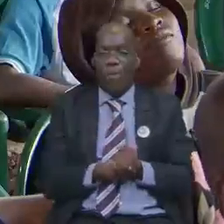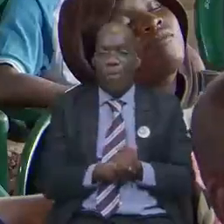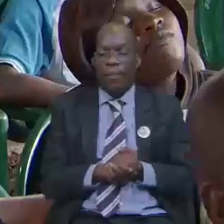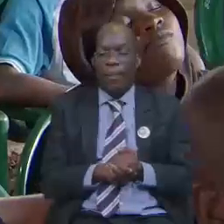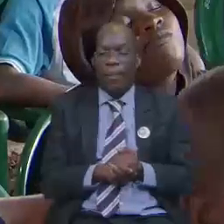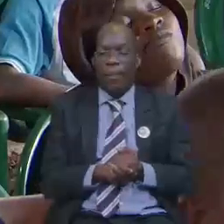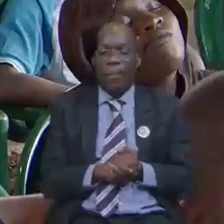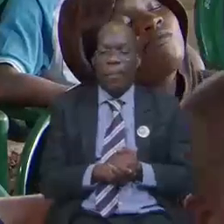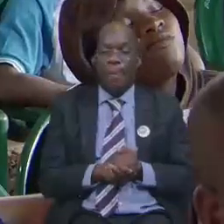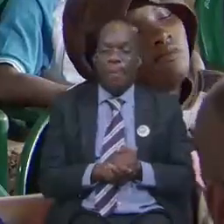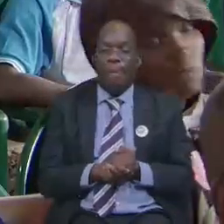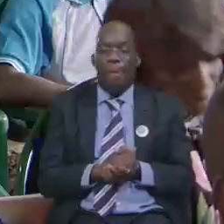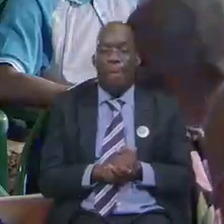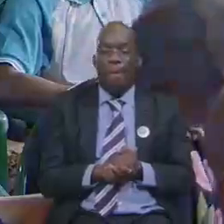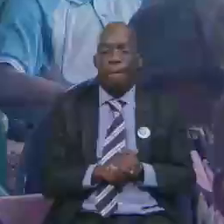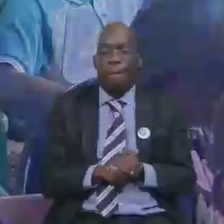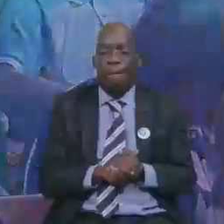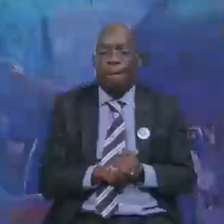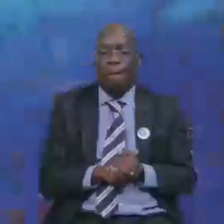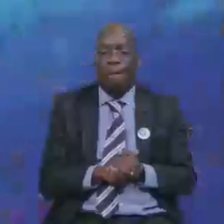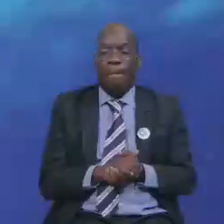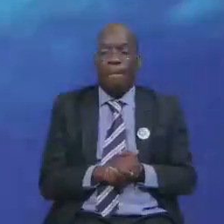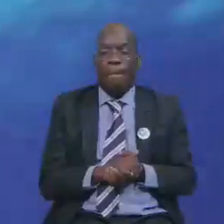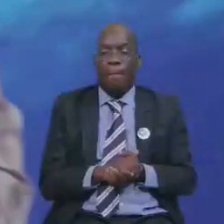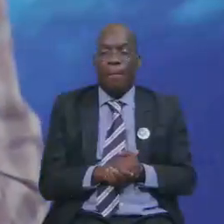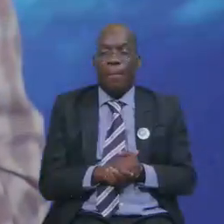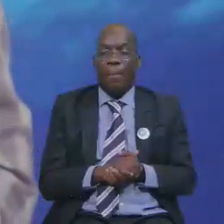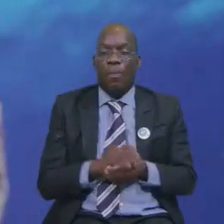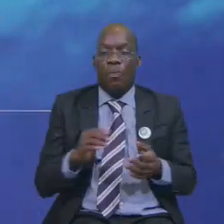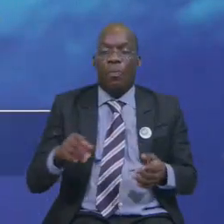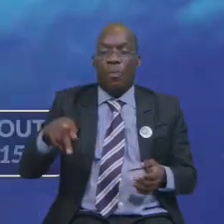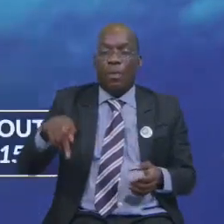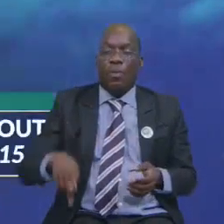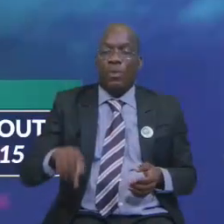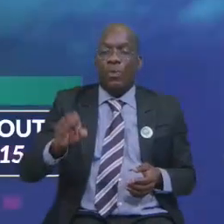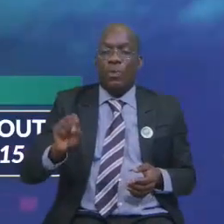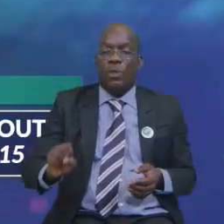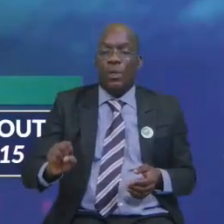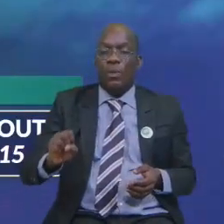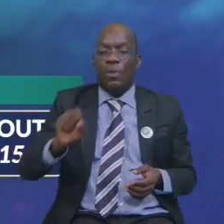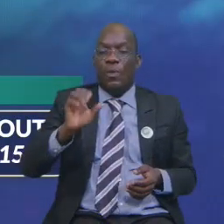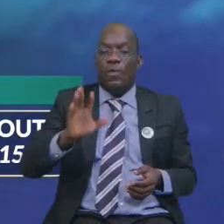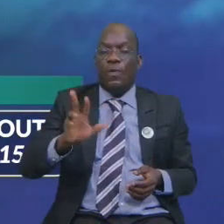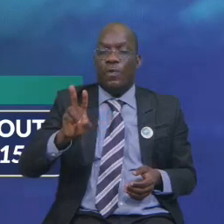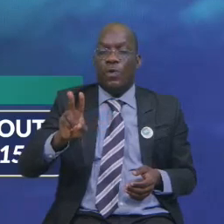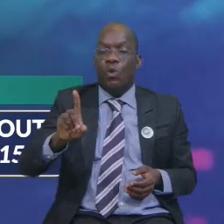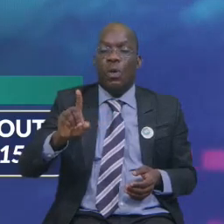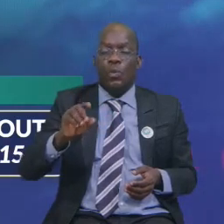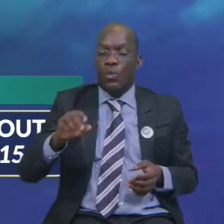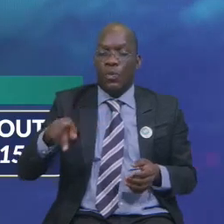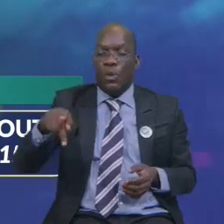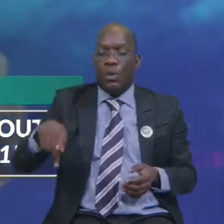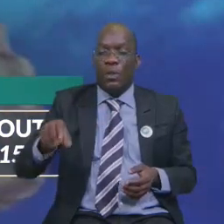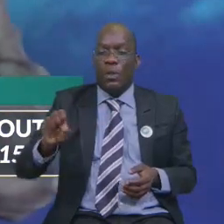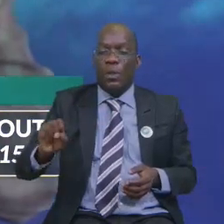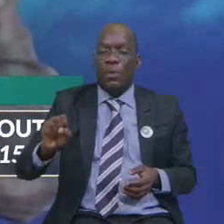at this. Look at this in Psalm 51. Psalm 51 tells us in verse 10.